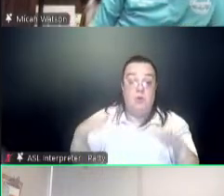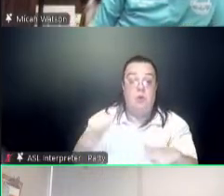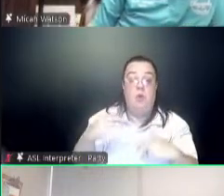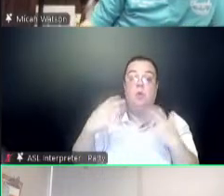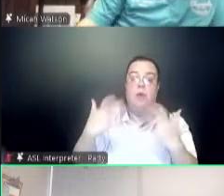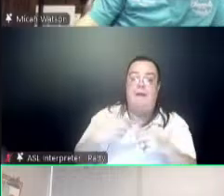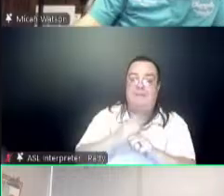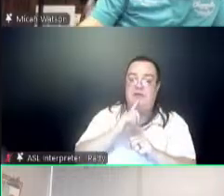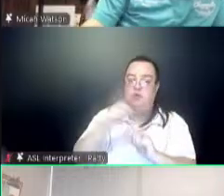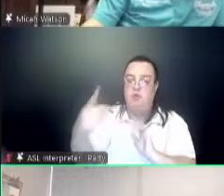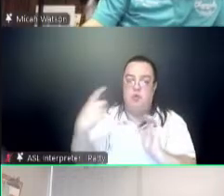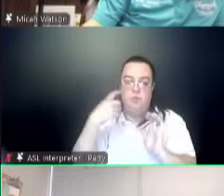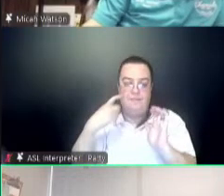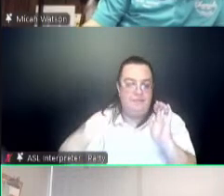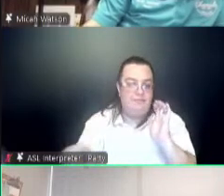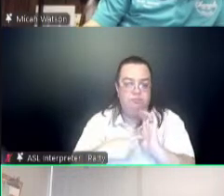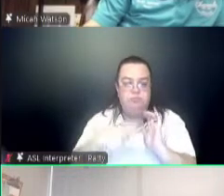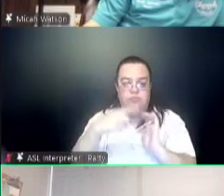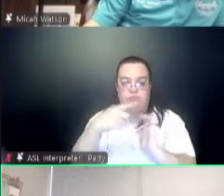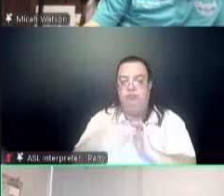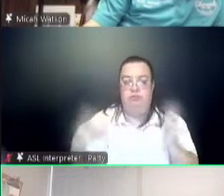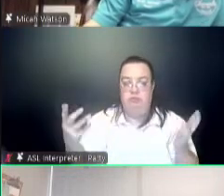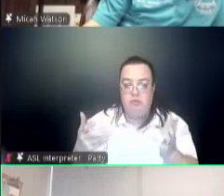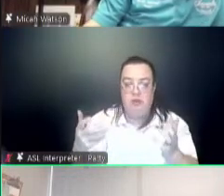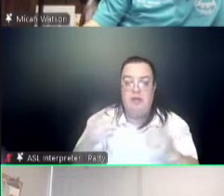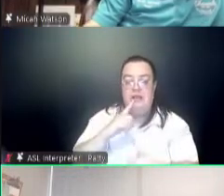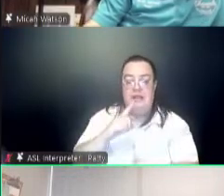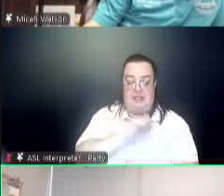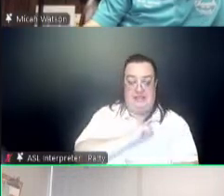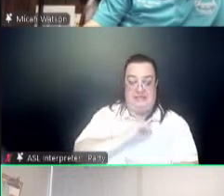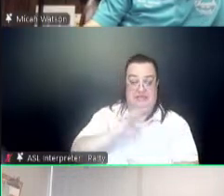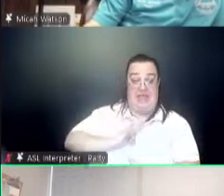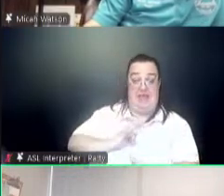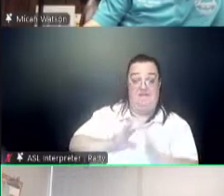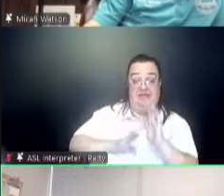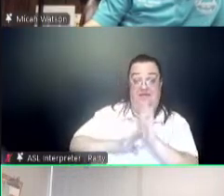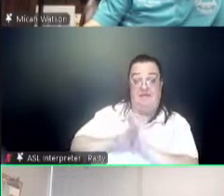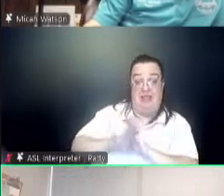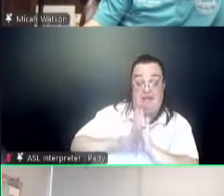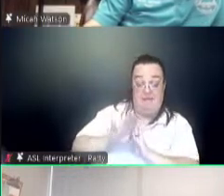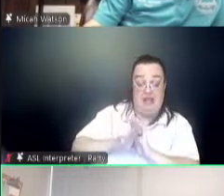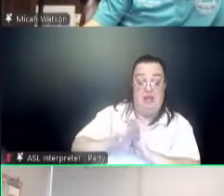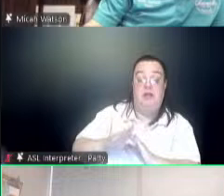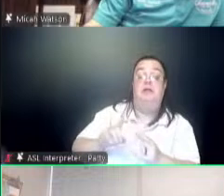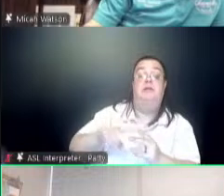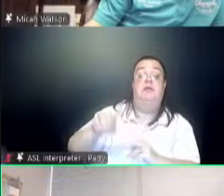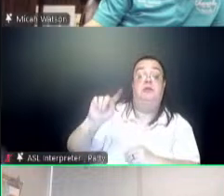to would be the staff development, tuition assistance.